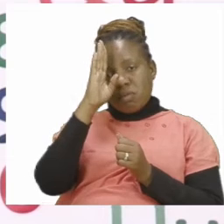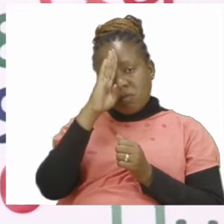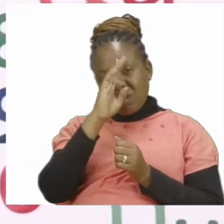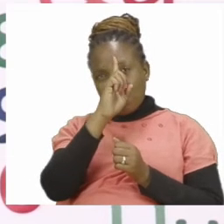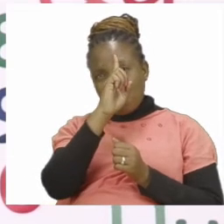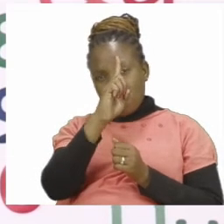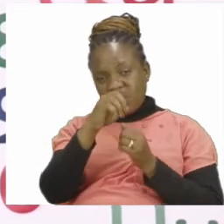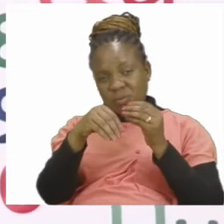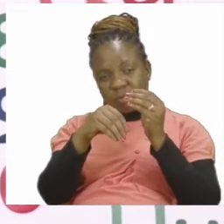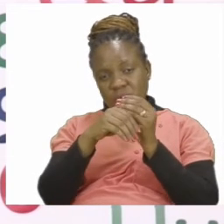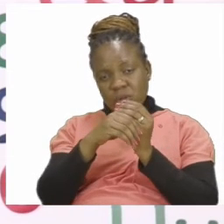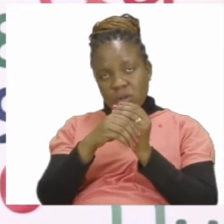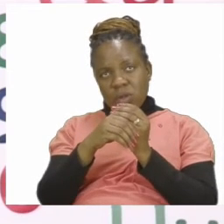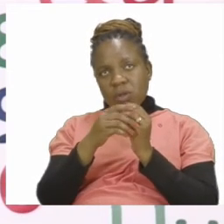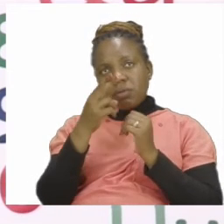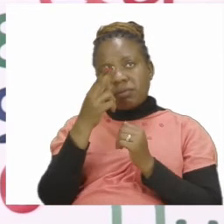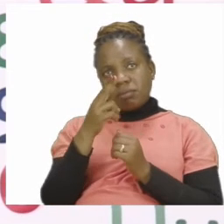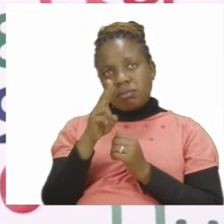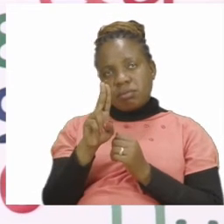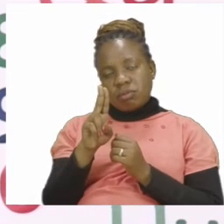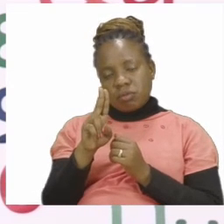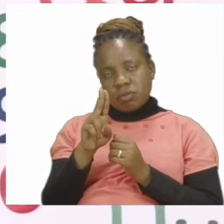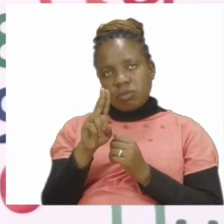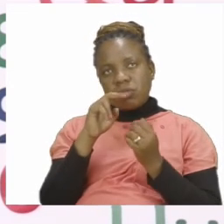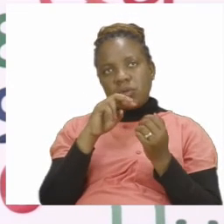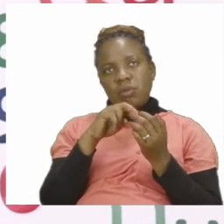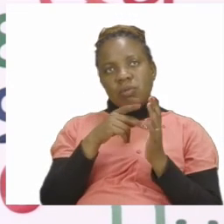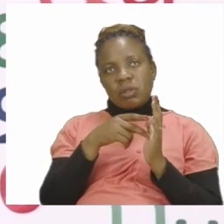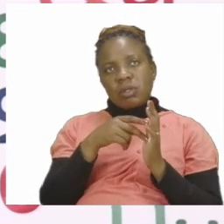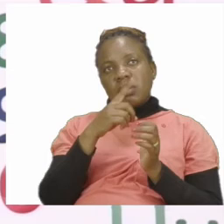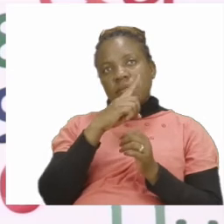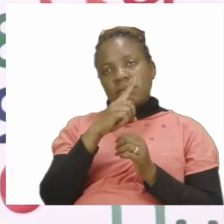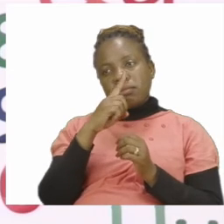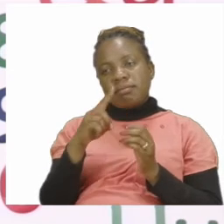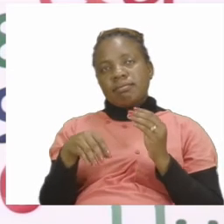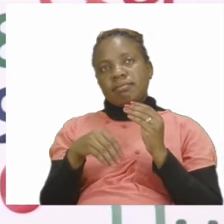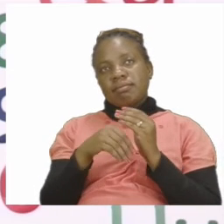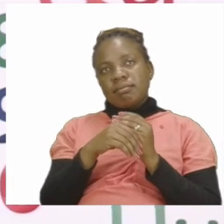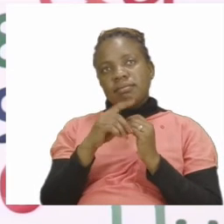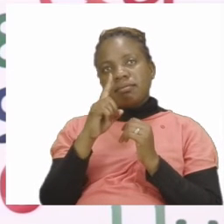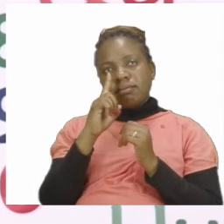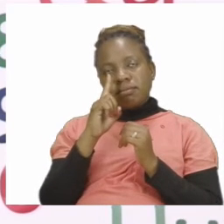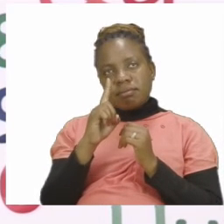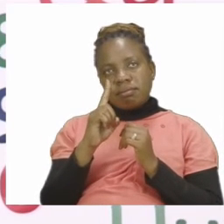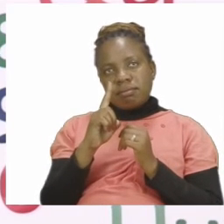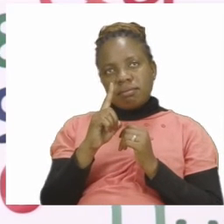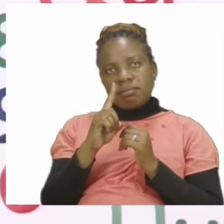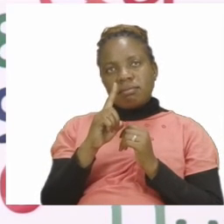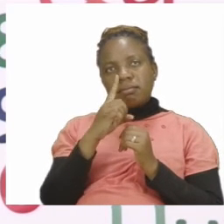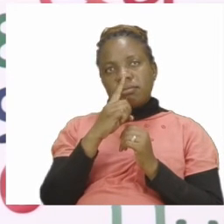about the 1 which gives us 12. So 7 plus 4 plus